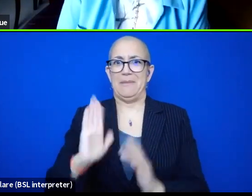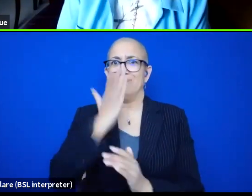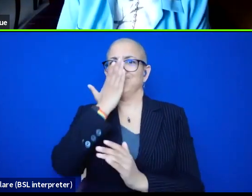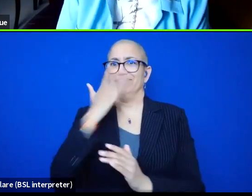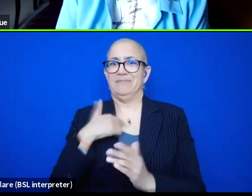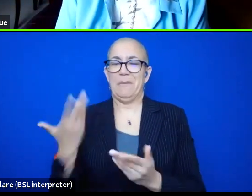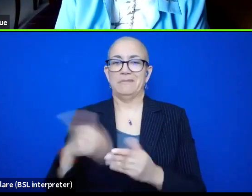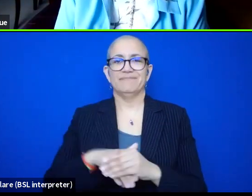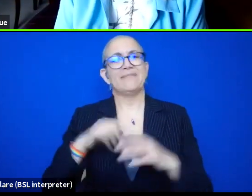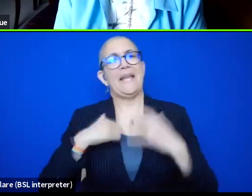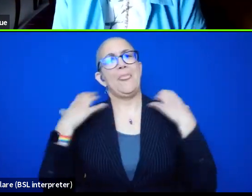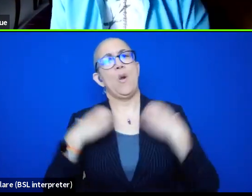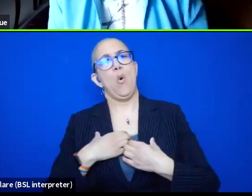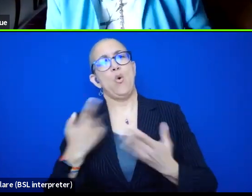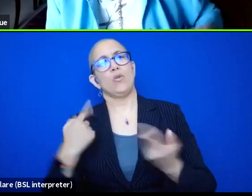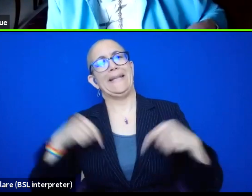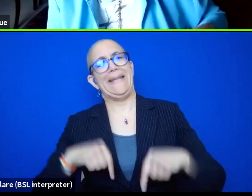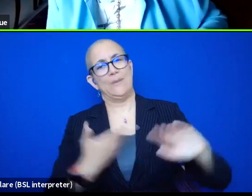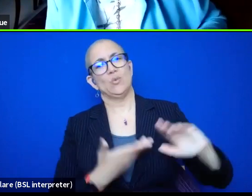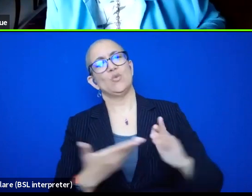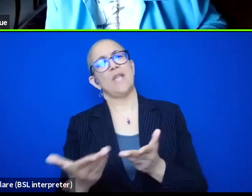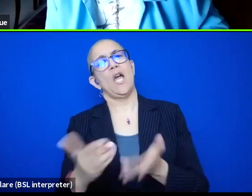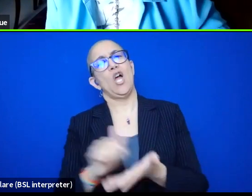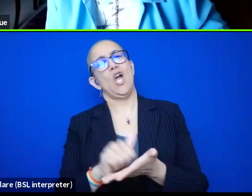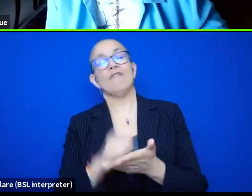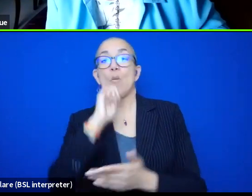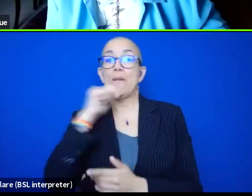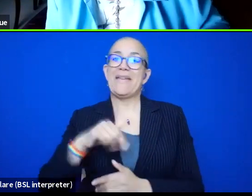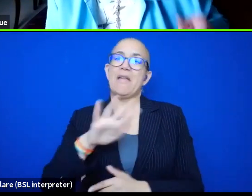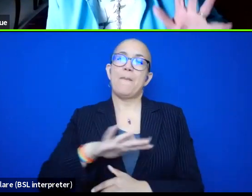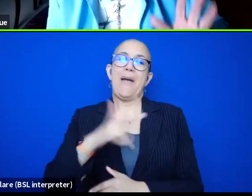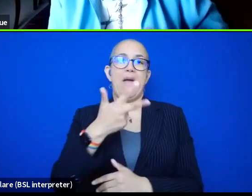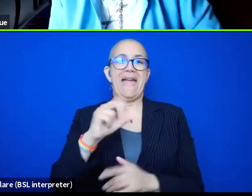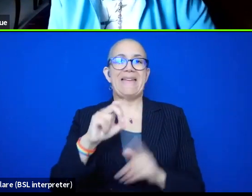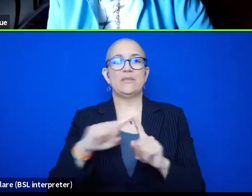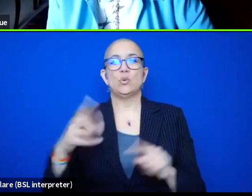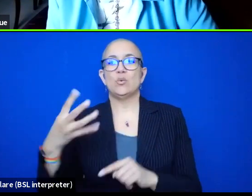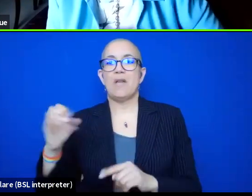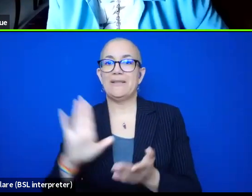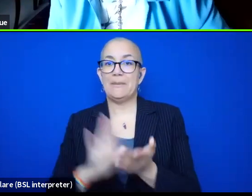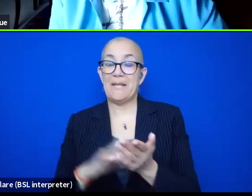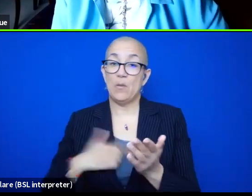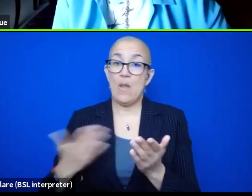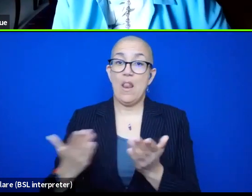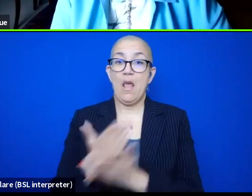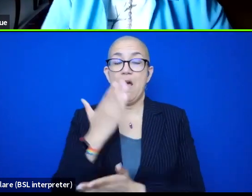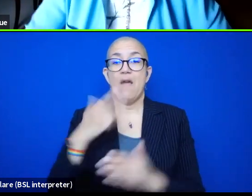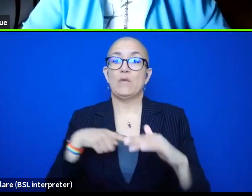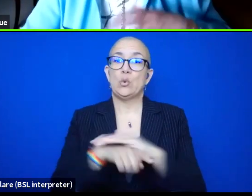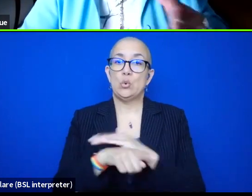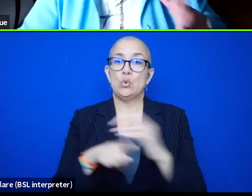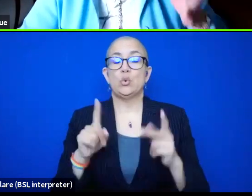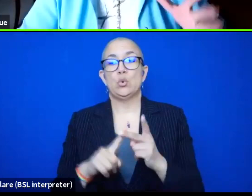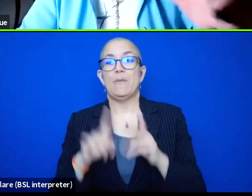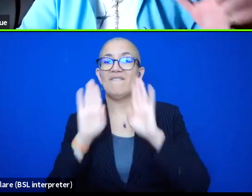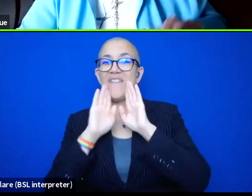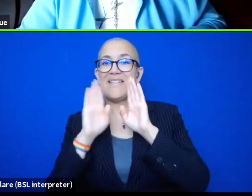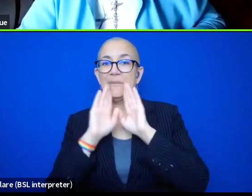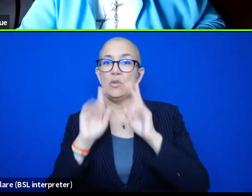in the Lords, we're here to serve. We shall be here for 80 to 90 minutes. We're live on YouTube and Facebook, and we have